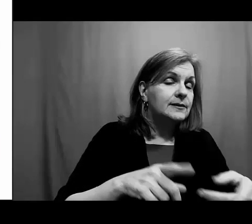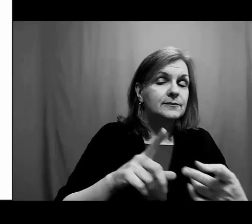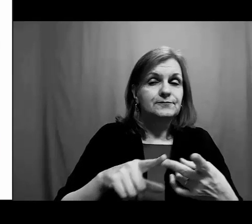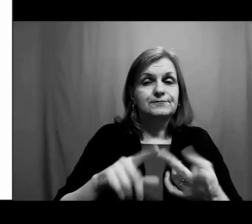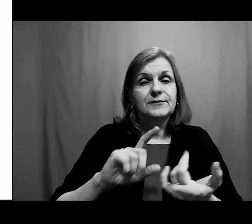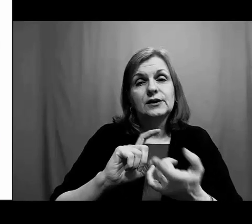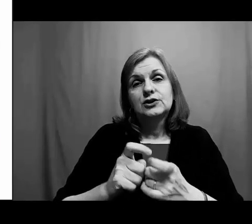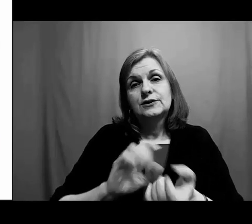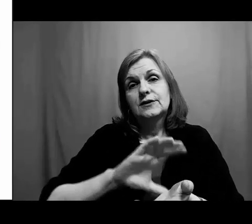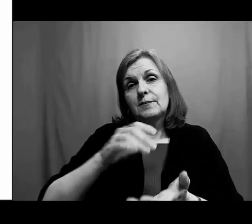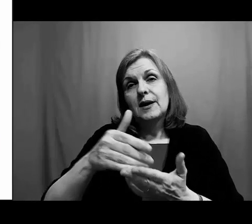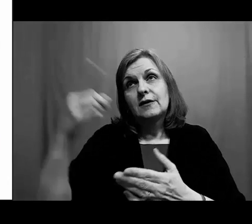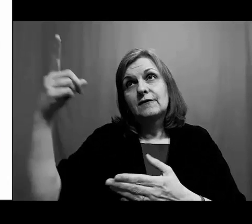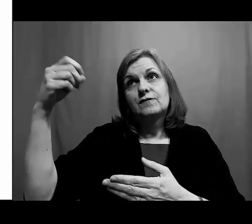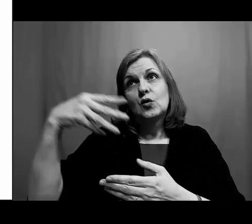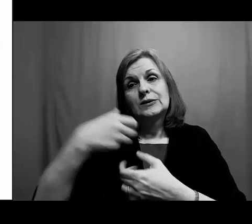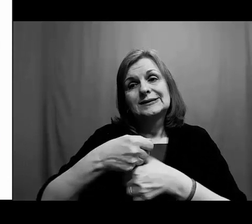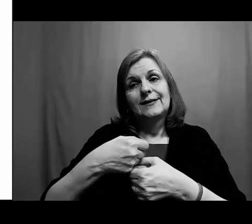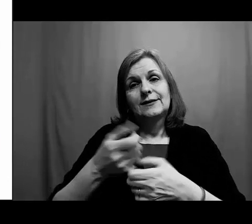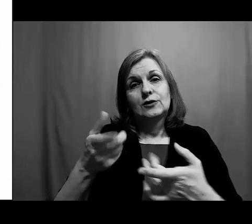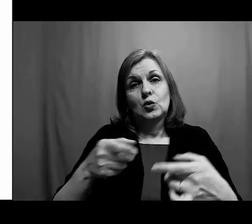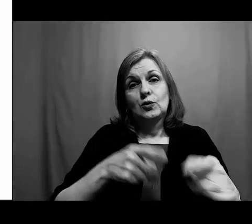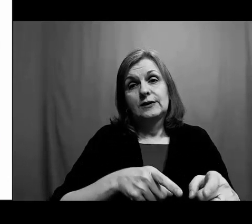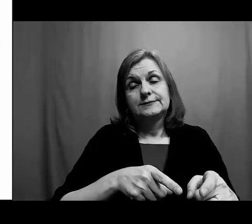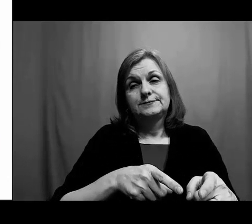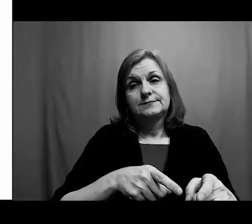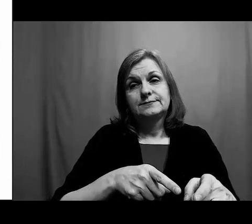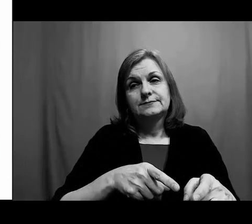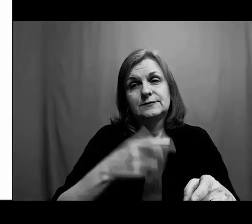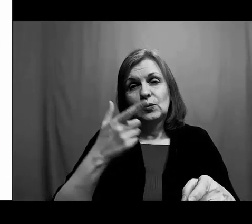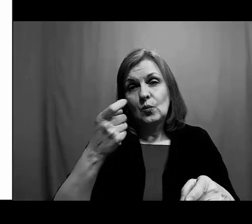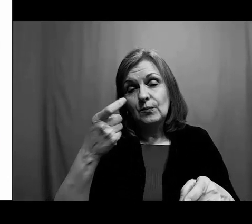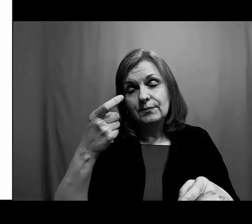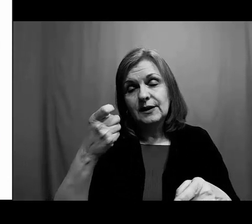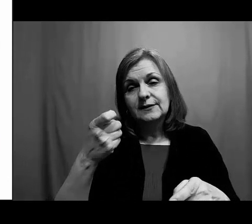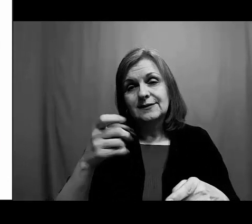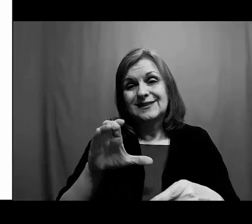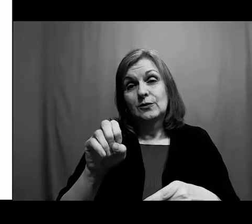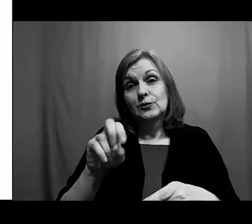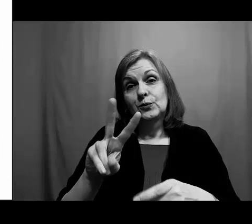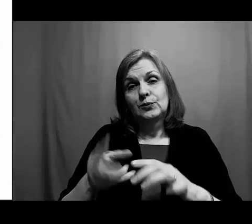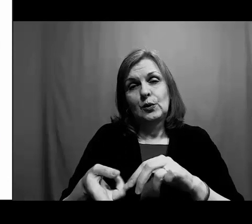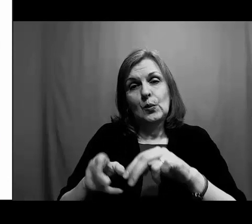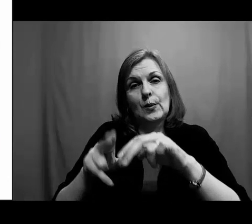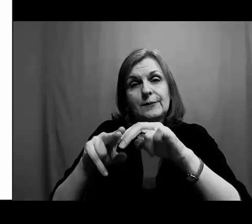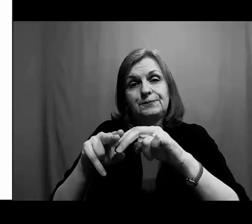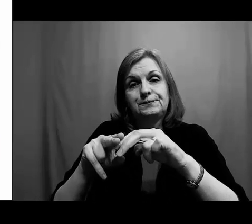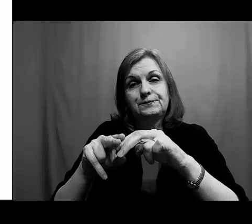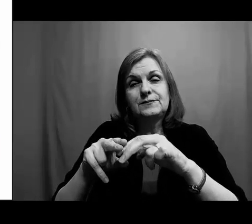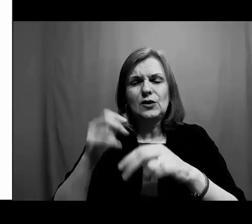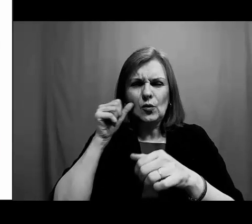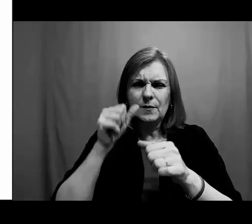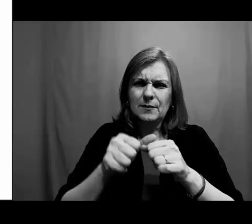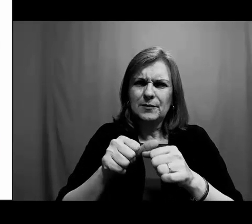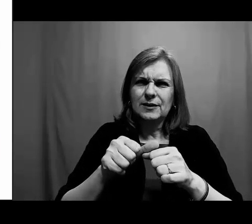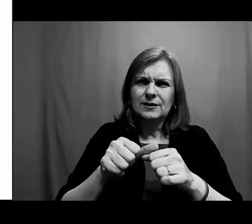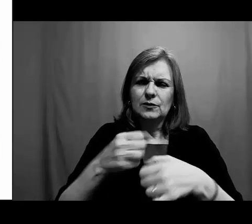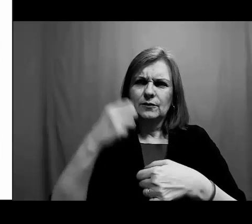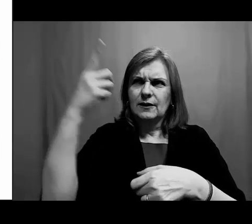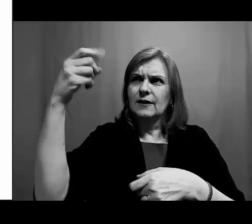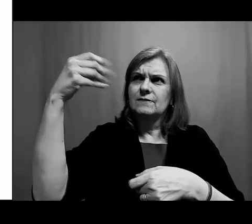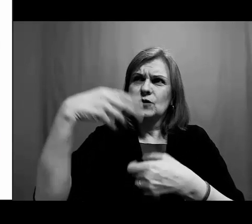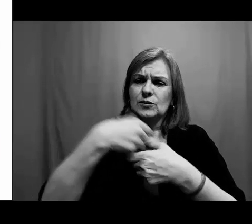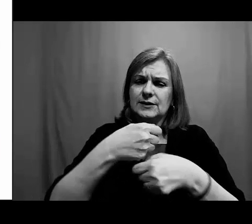get. We end up changing the amount of photosynthesis that's occurring because we're changing CO2 levels. And remember, with photosynthesis,